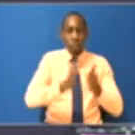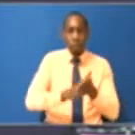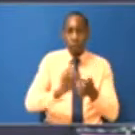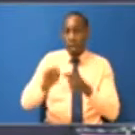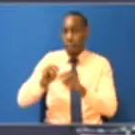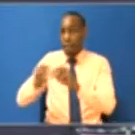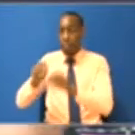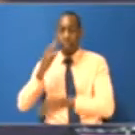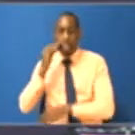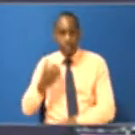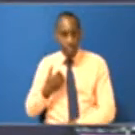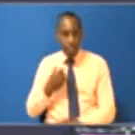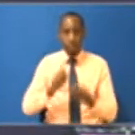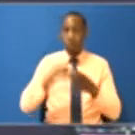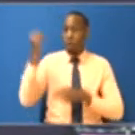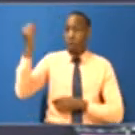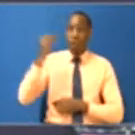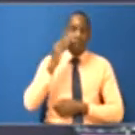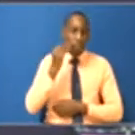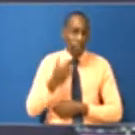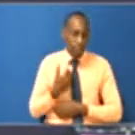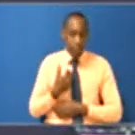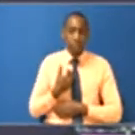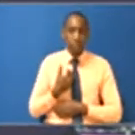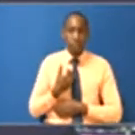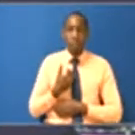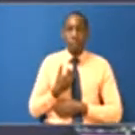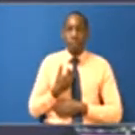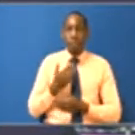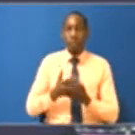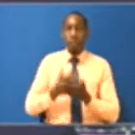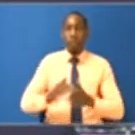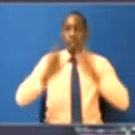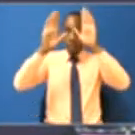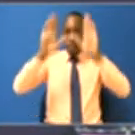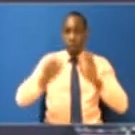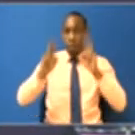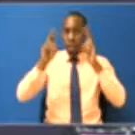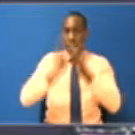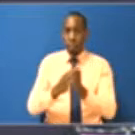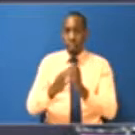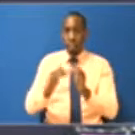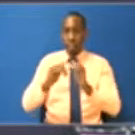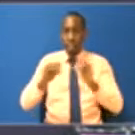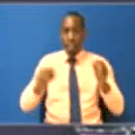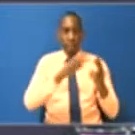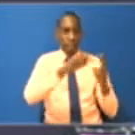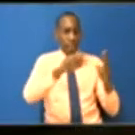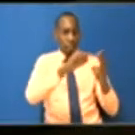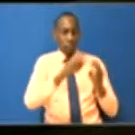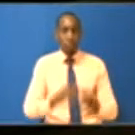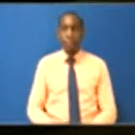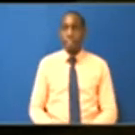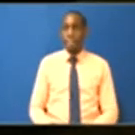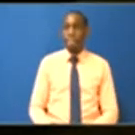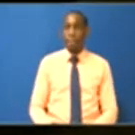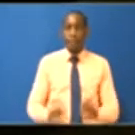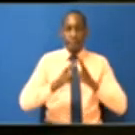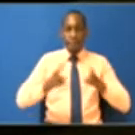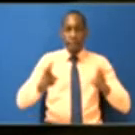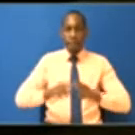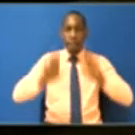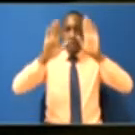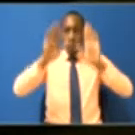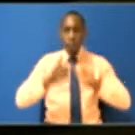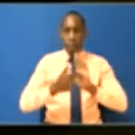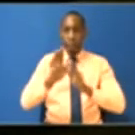it management experience or is it a political experience that's going to be the the critical issue that's going to stand up between the two of them in my view and the very important point that you've raised